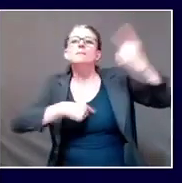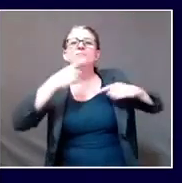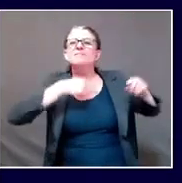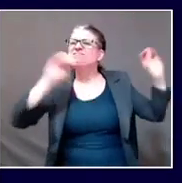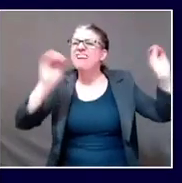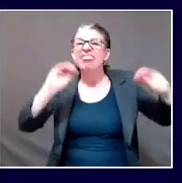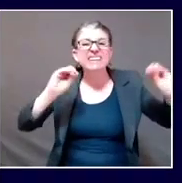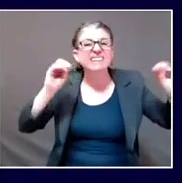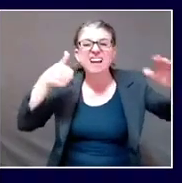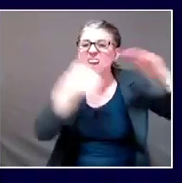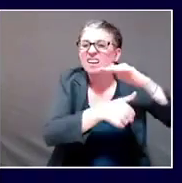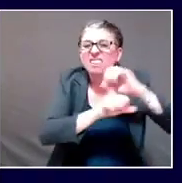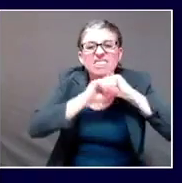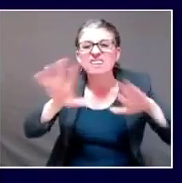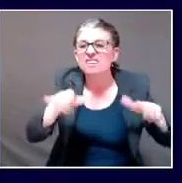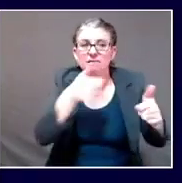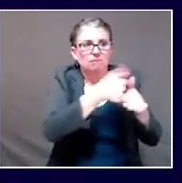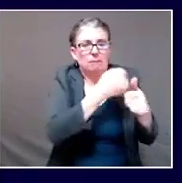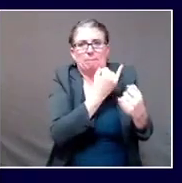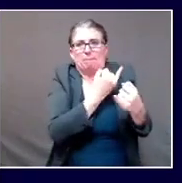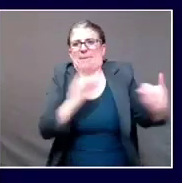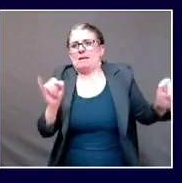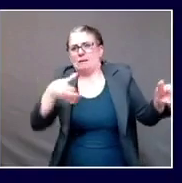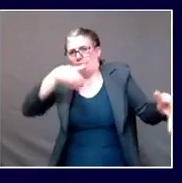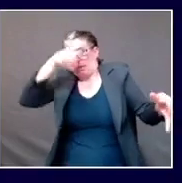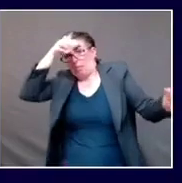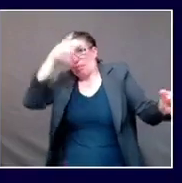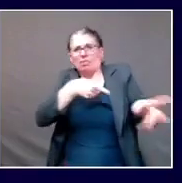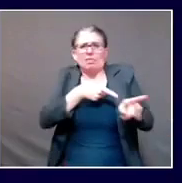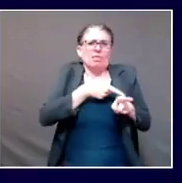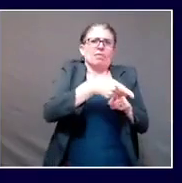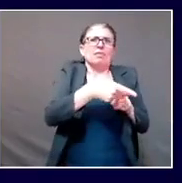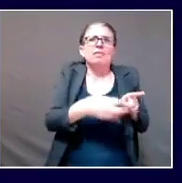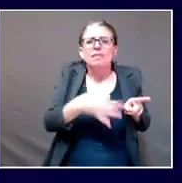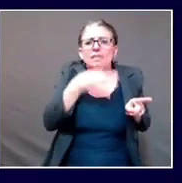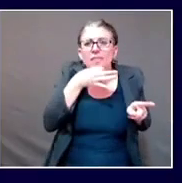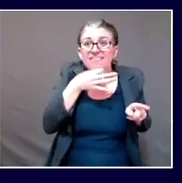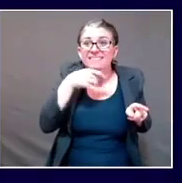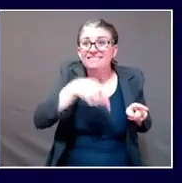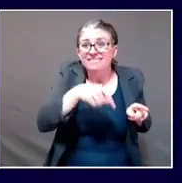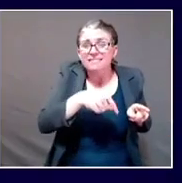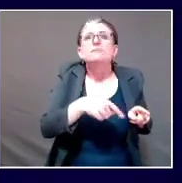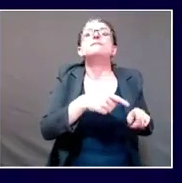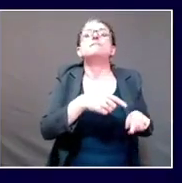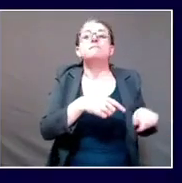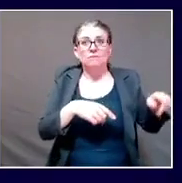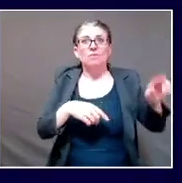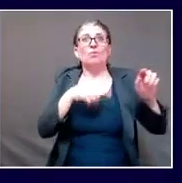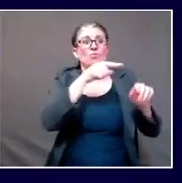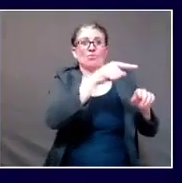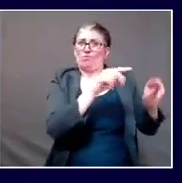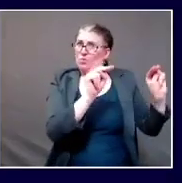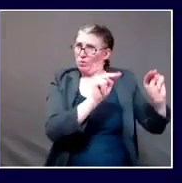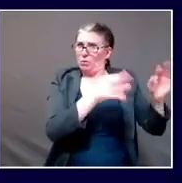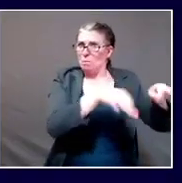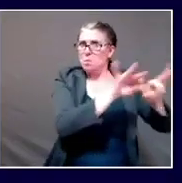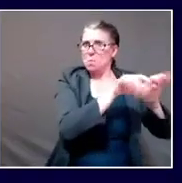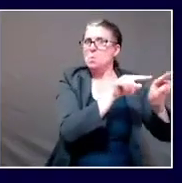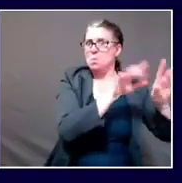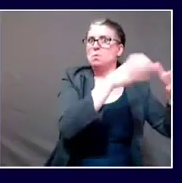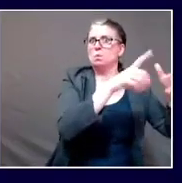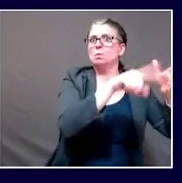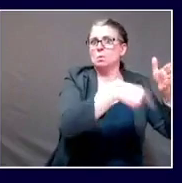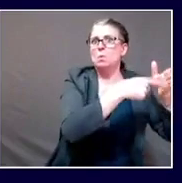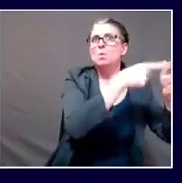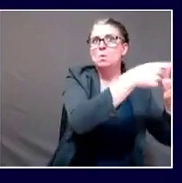process. And it's important to note, they do so in a transparent manner. FDA's committee meeting yesterday was broadcast for